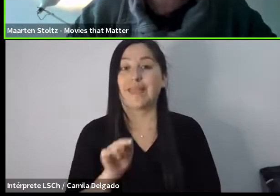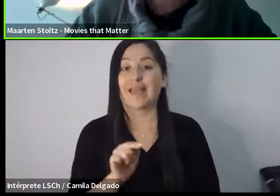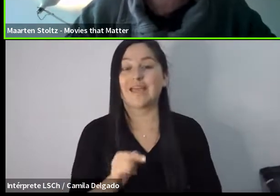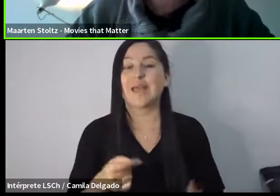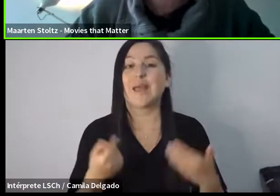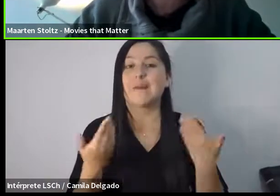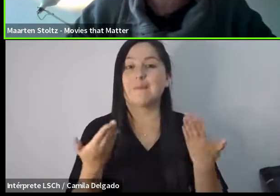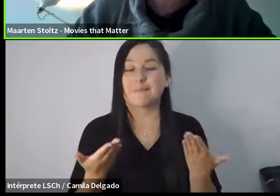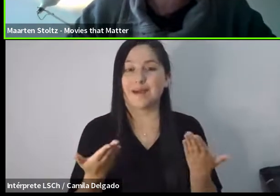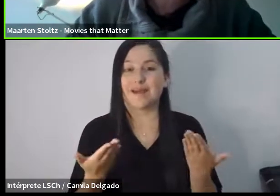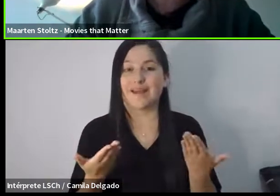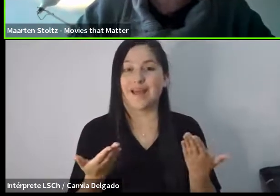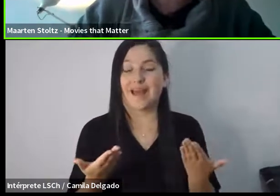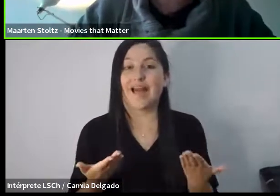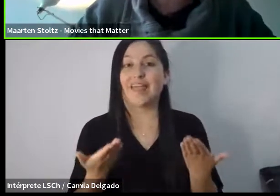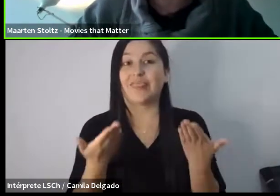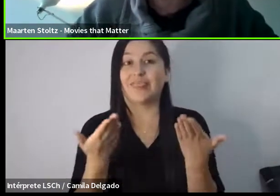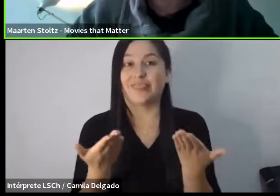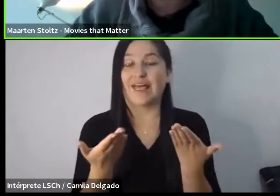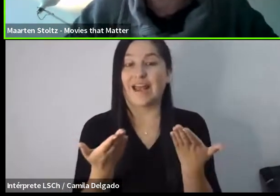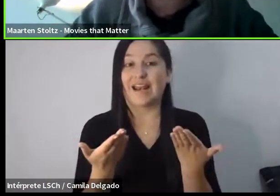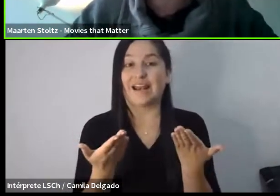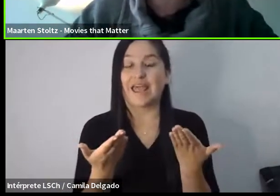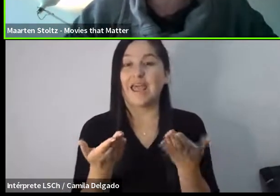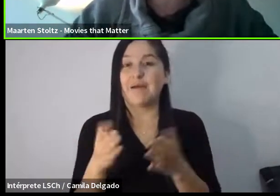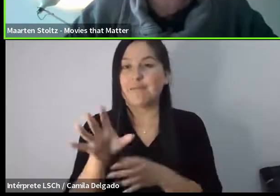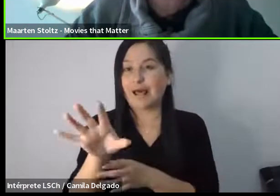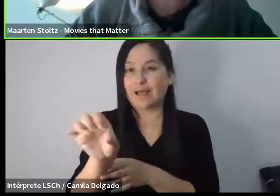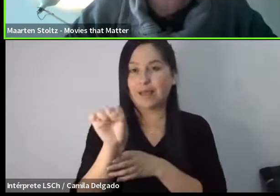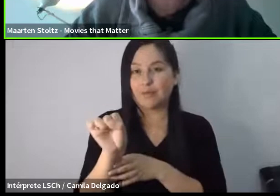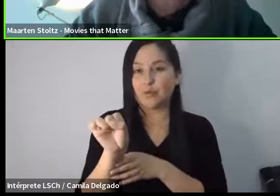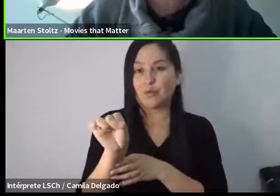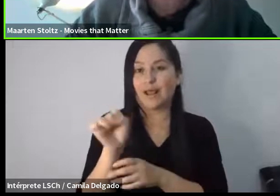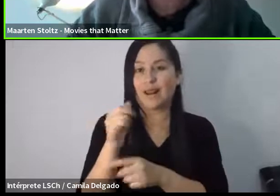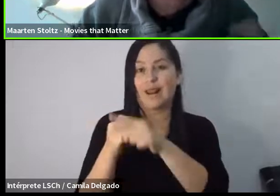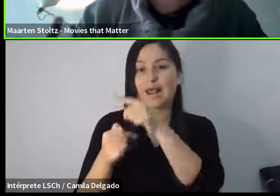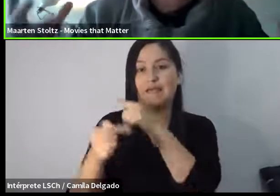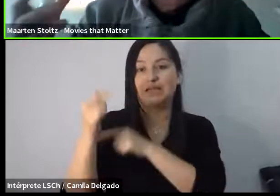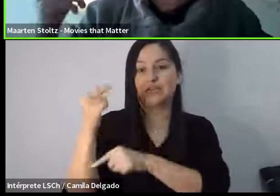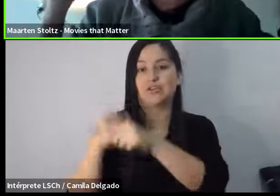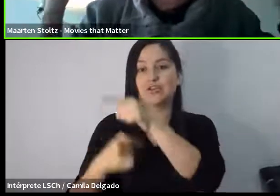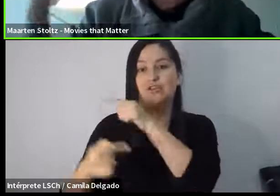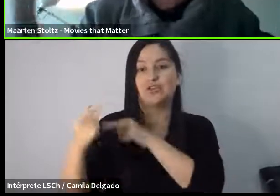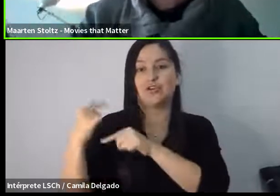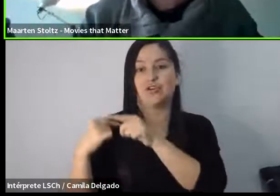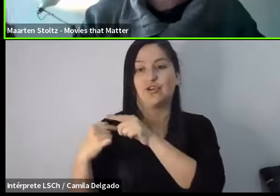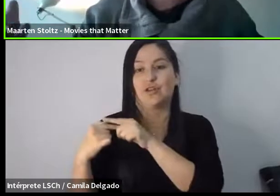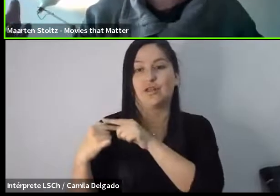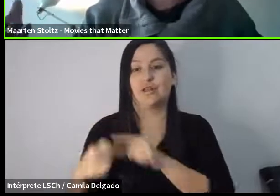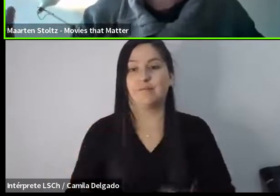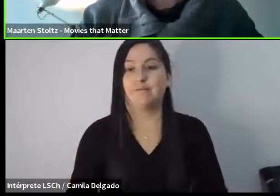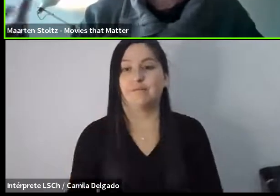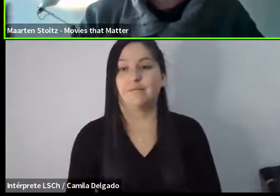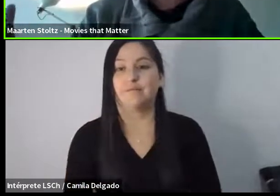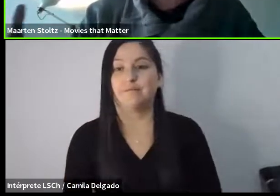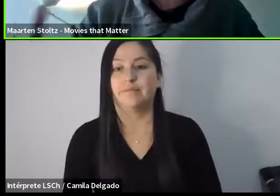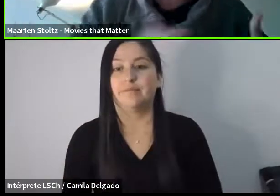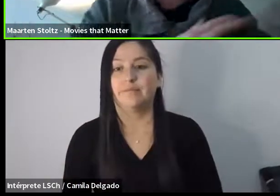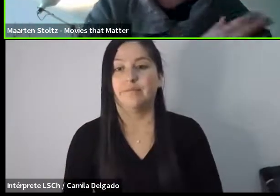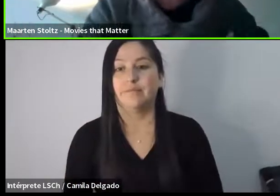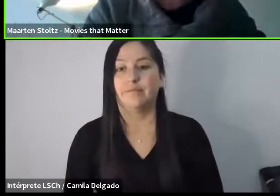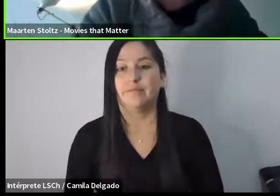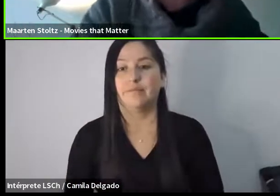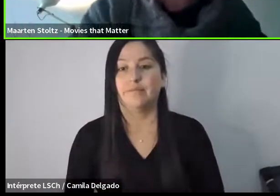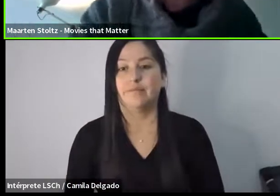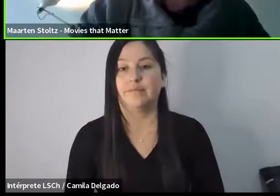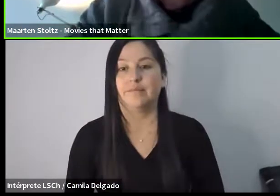the story out. The story that might be picked up by other media as well, but only, as I said, only for a short period of time,